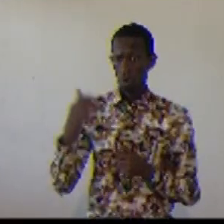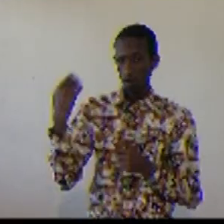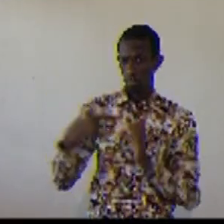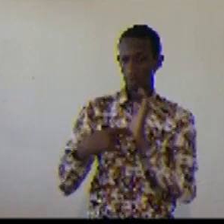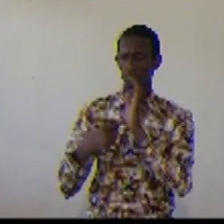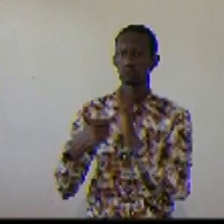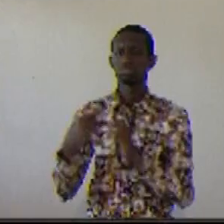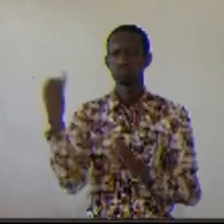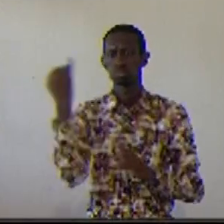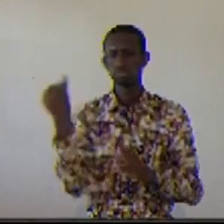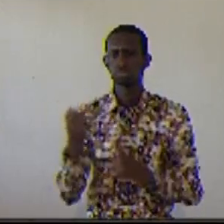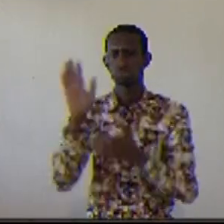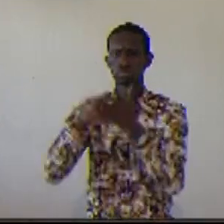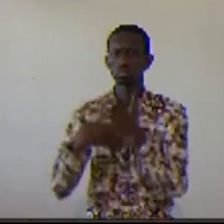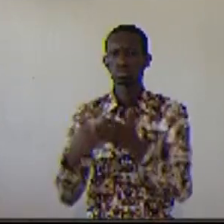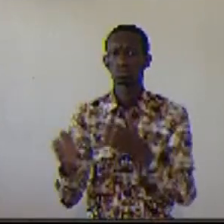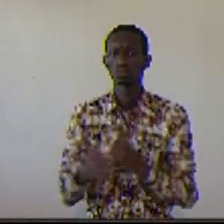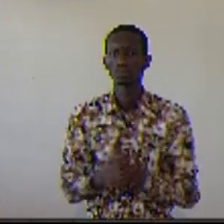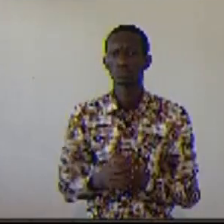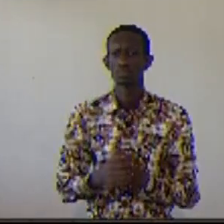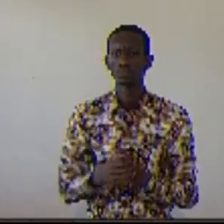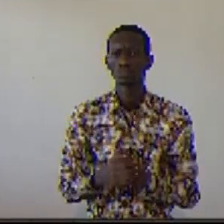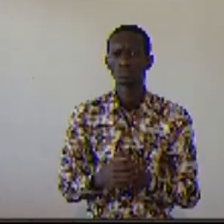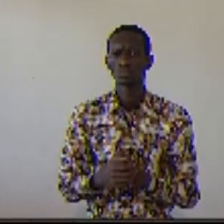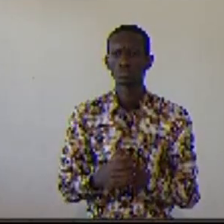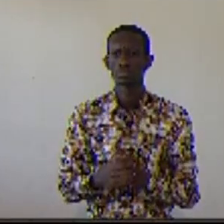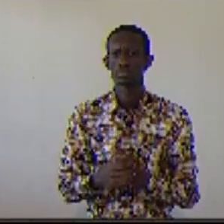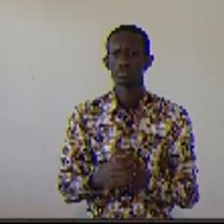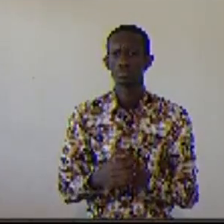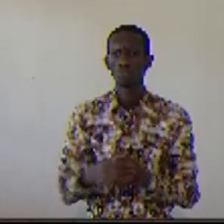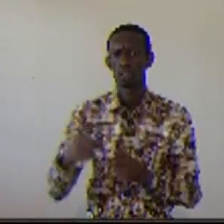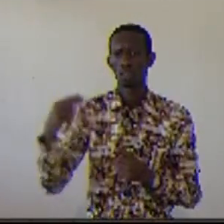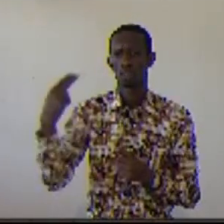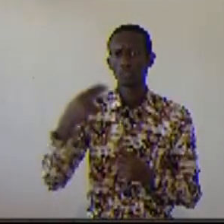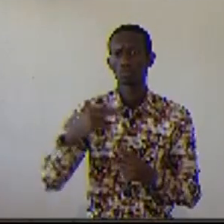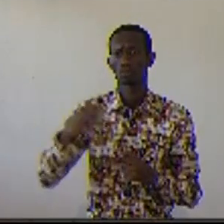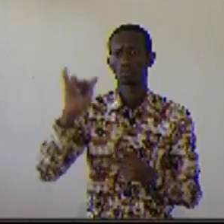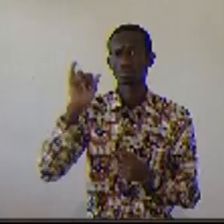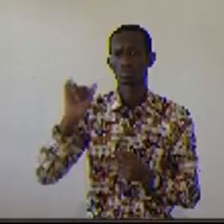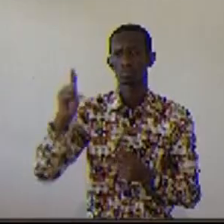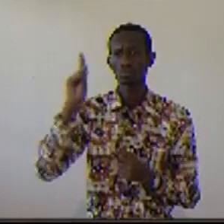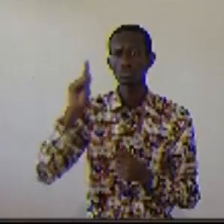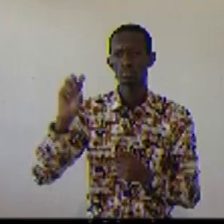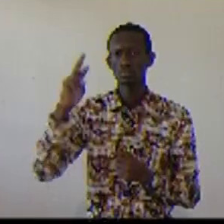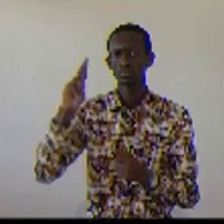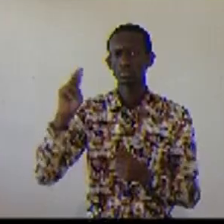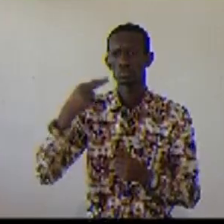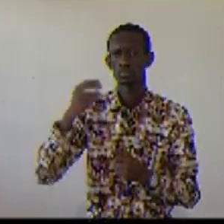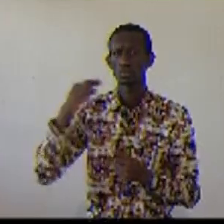of evolution of hydrogen gas when the following lengths were